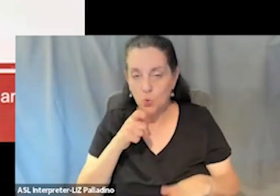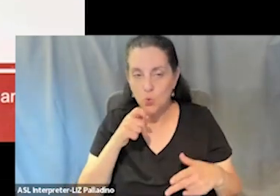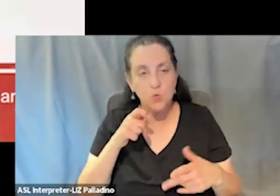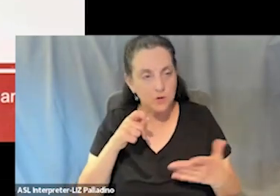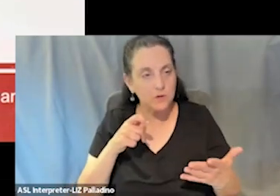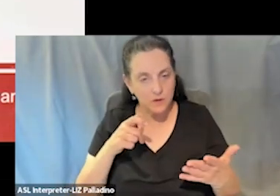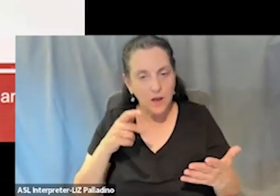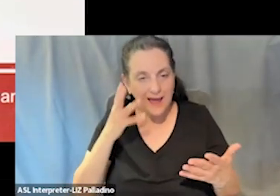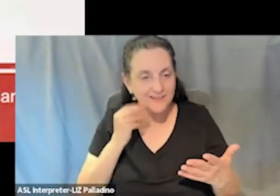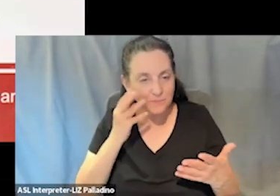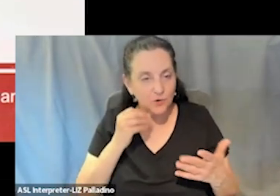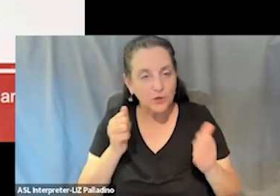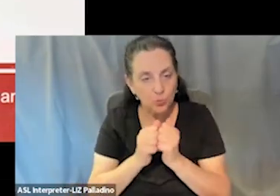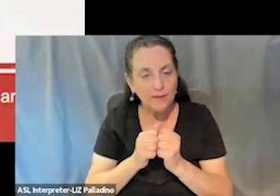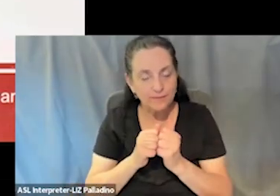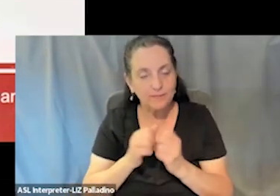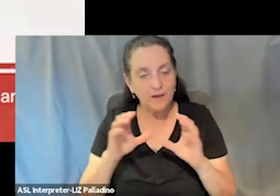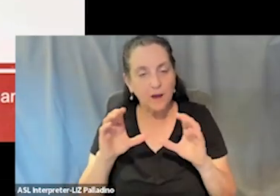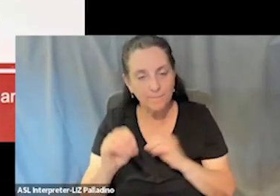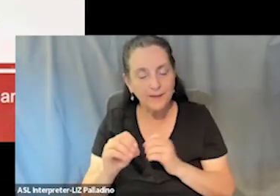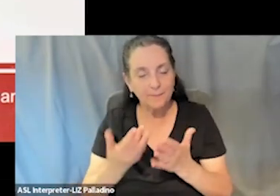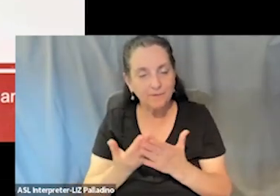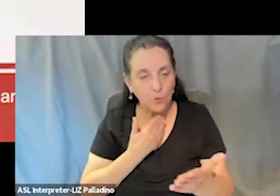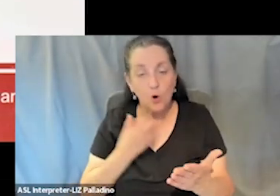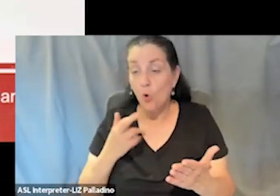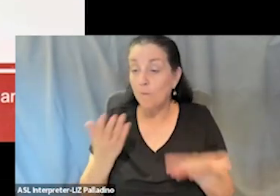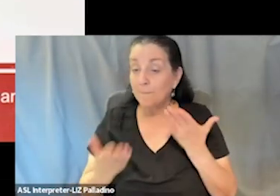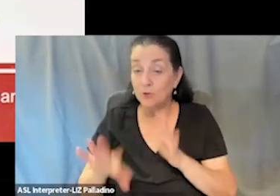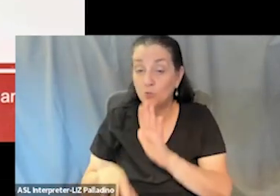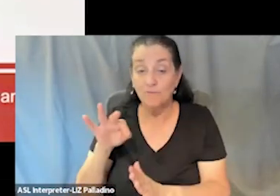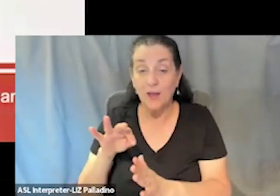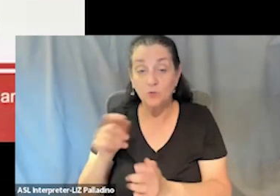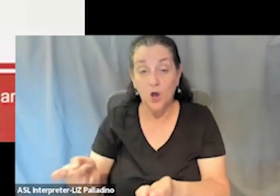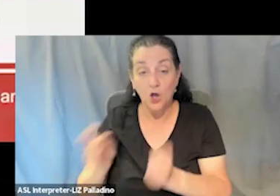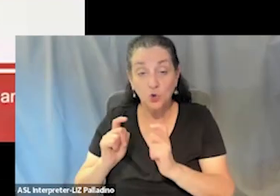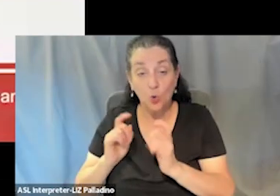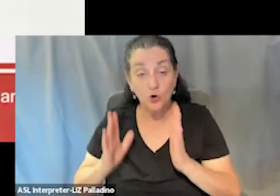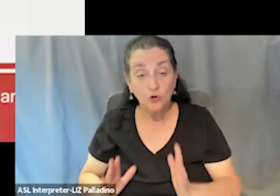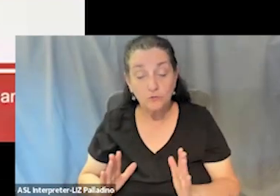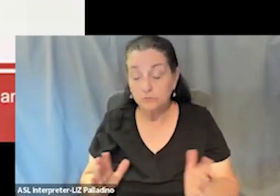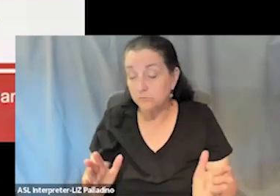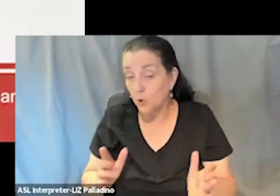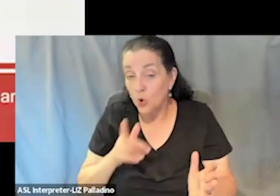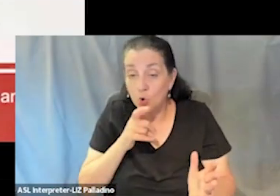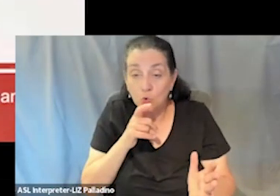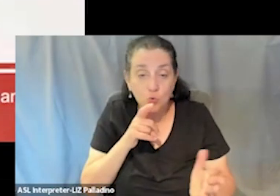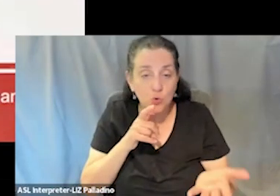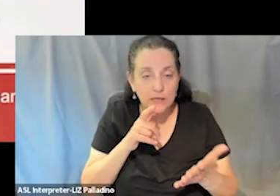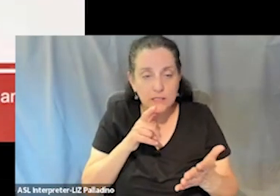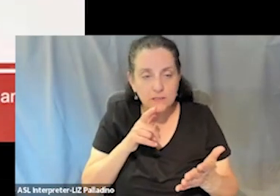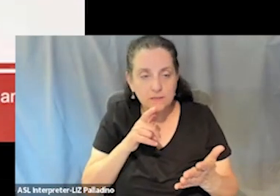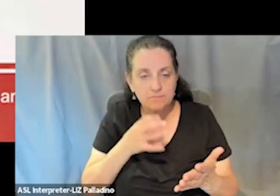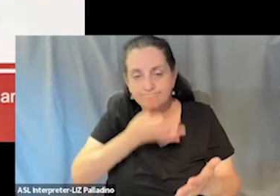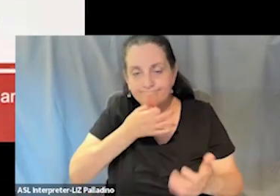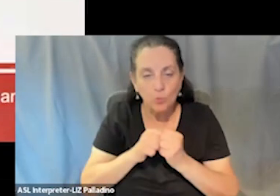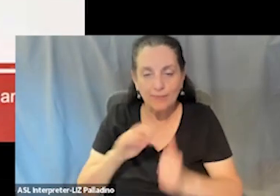and still thinks to the support importance. It could be a donor that you've found that is prominent in banking or